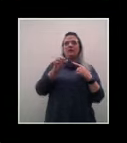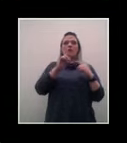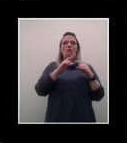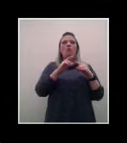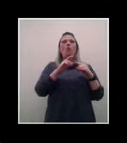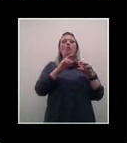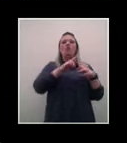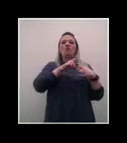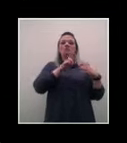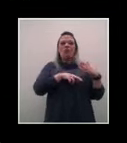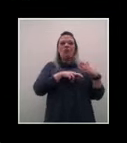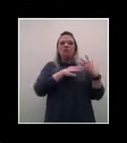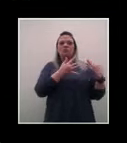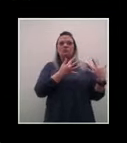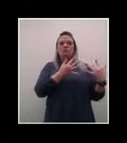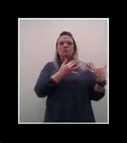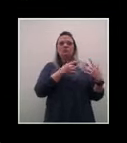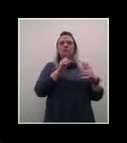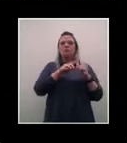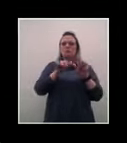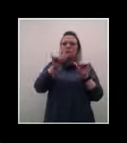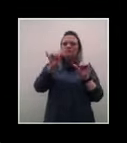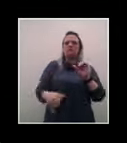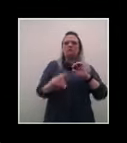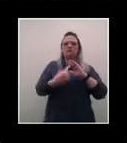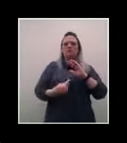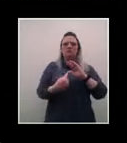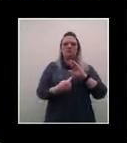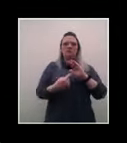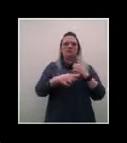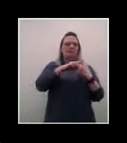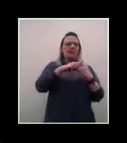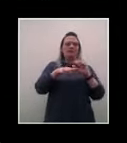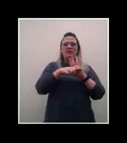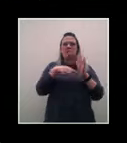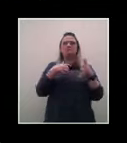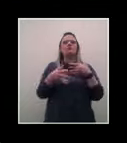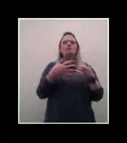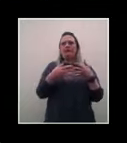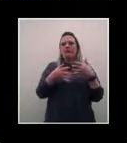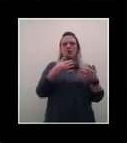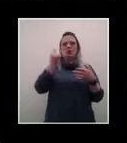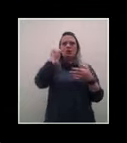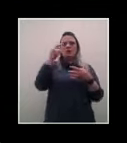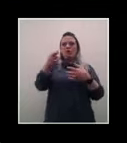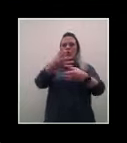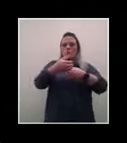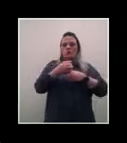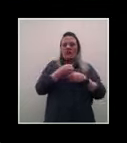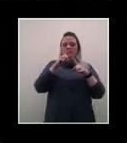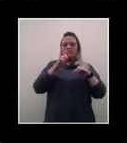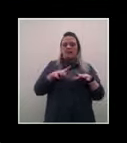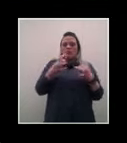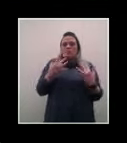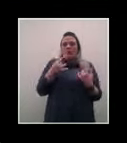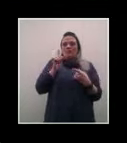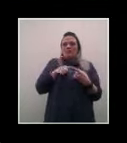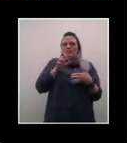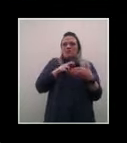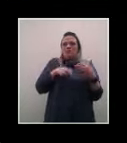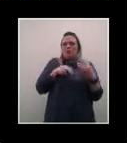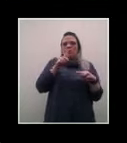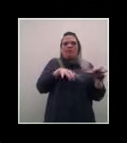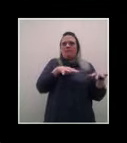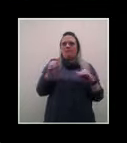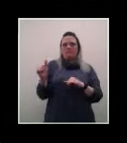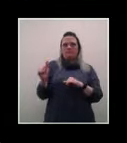have your test results. Regardless of if your test results are positive or negative, until you receive those test results, that means that you